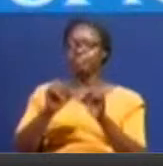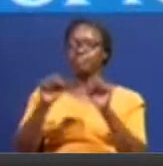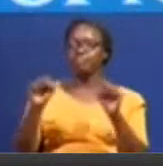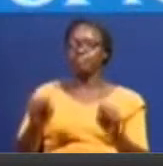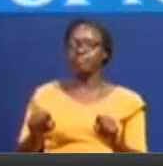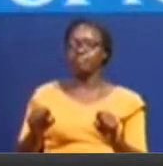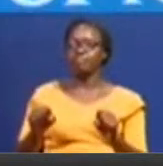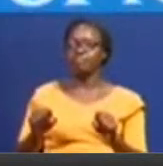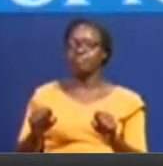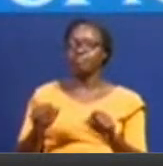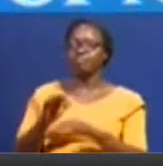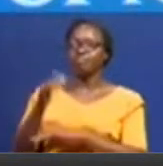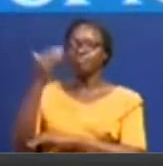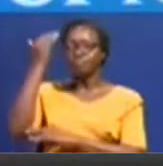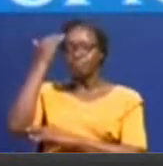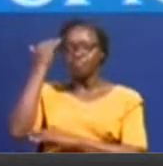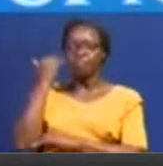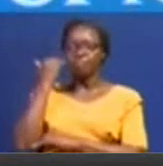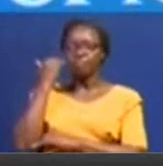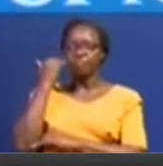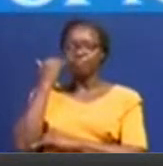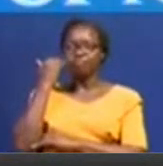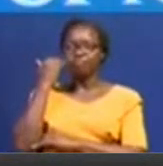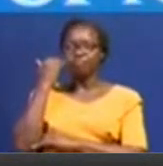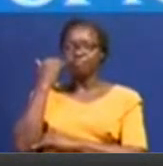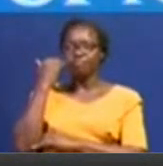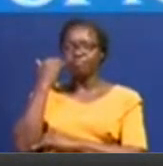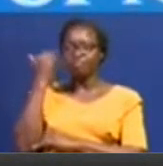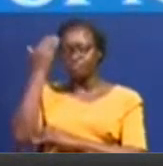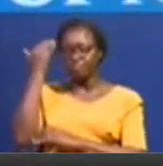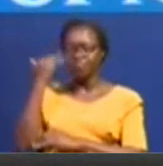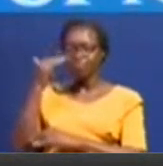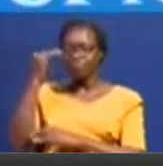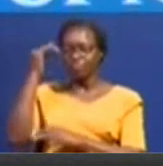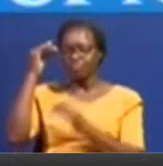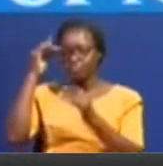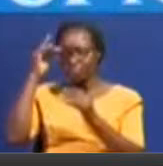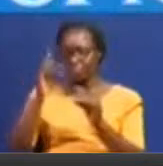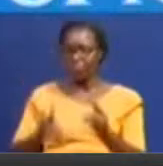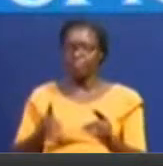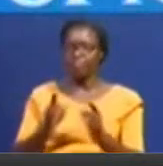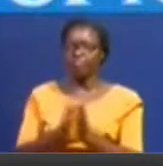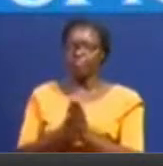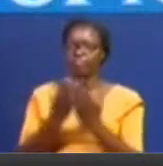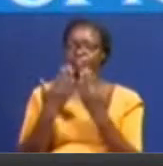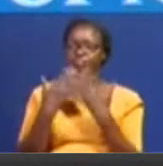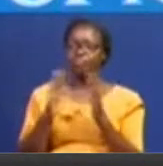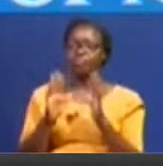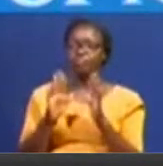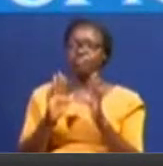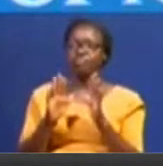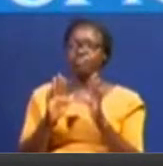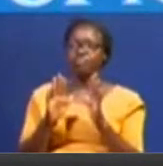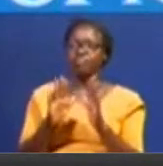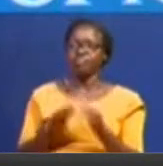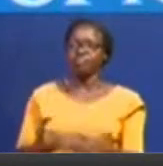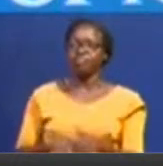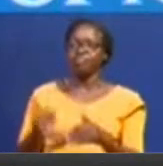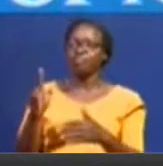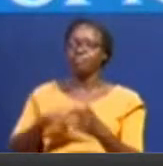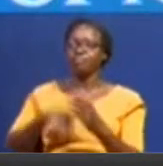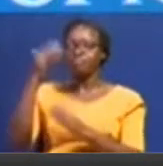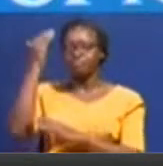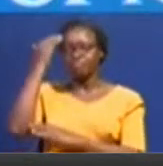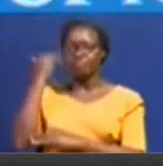that matter was forwarded to the court for it to be decided by the court, and the decision was done, and I followed what the